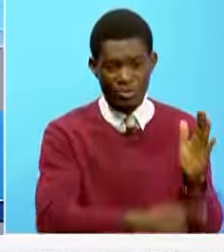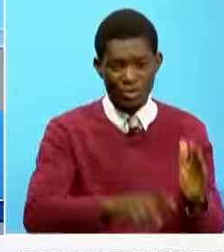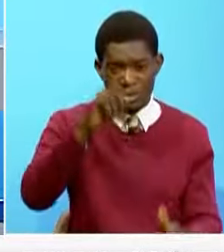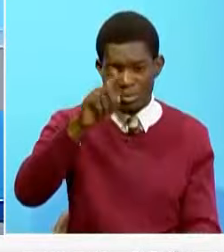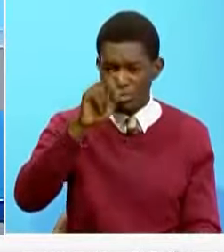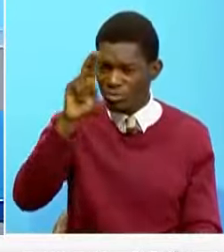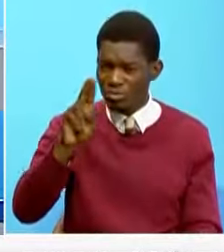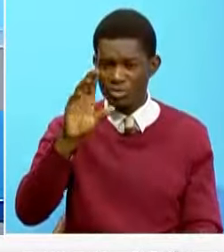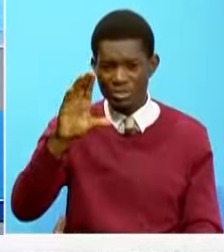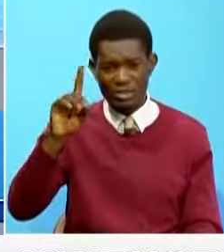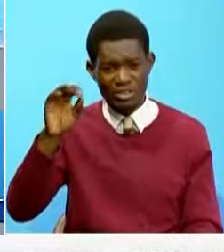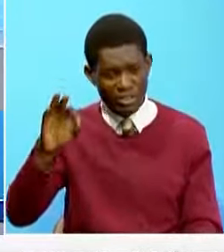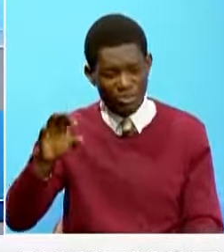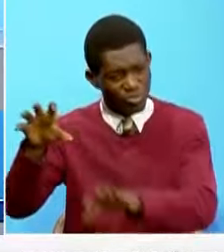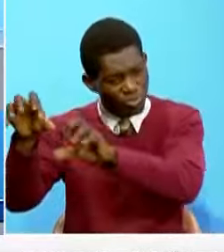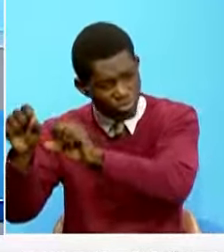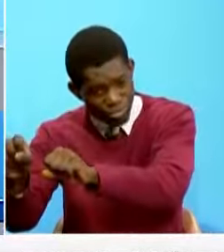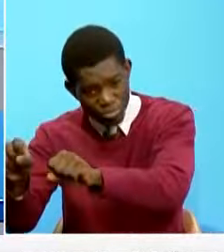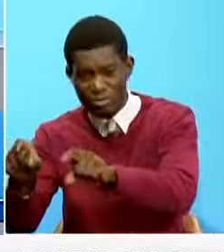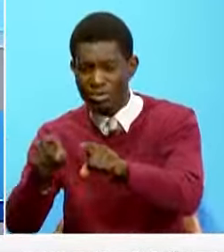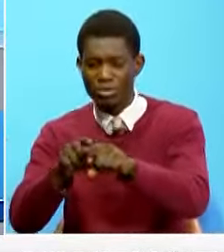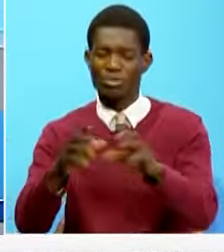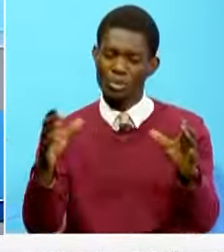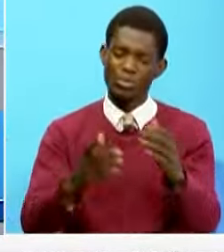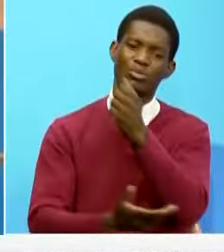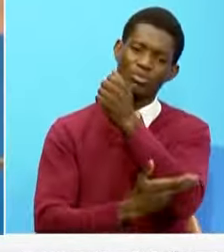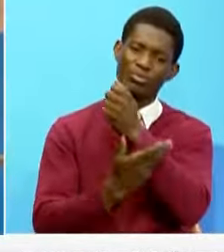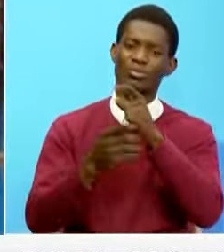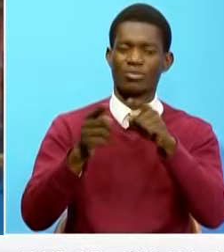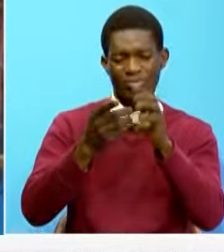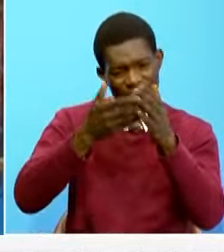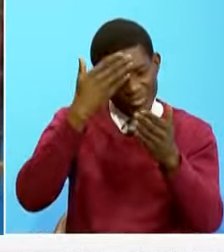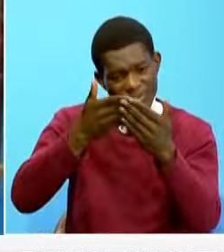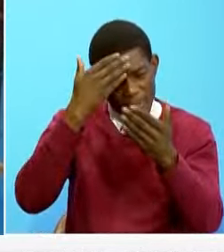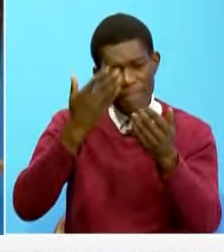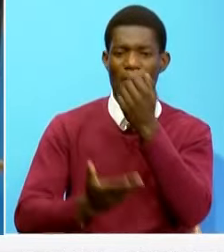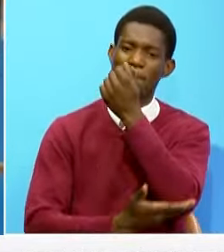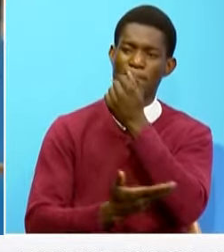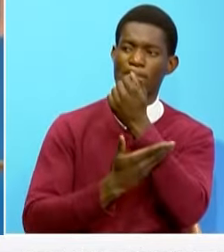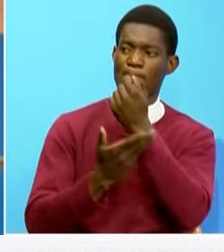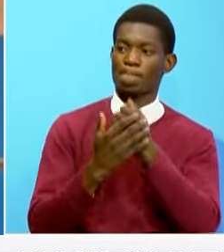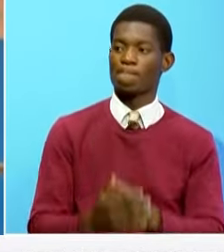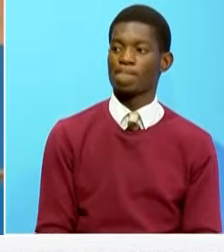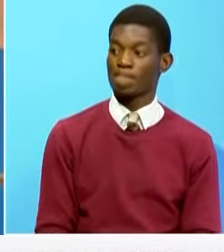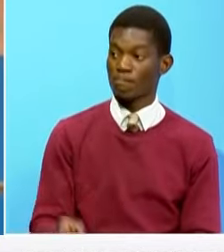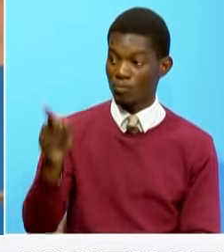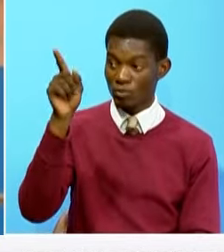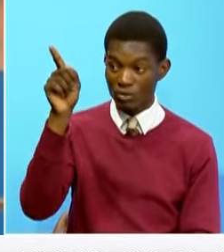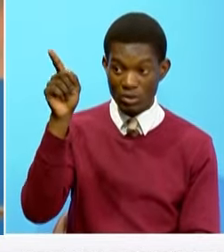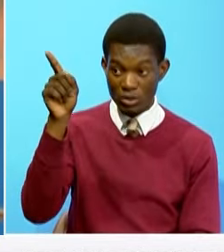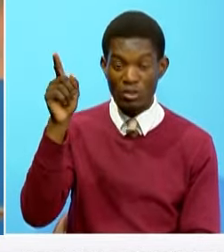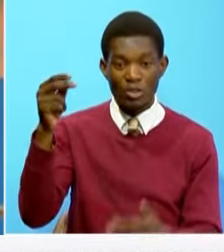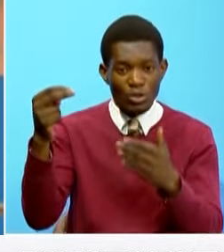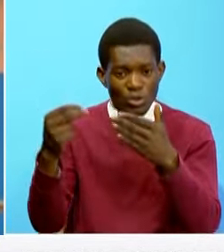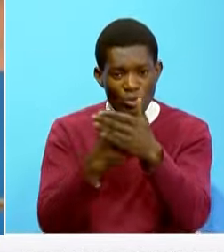and learning standards. We join Lewis Changwe with the details. This is one of the new reconstructed 1x3 classroom